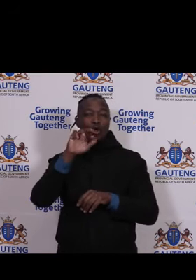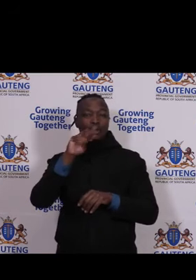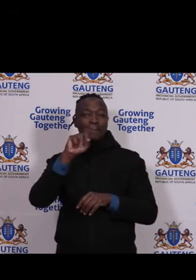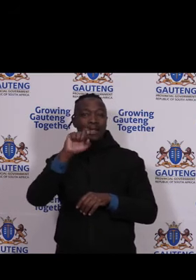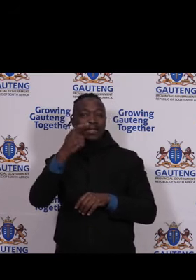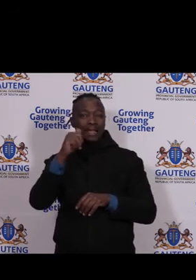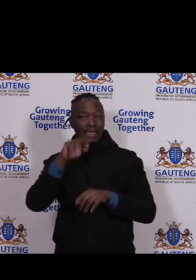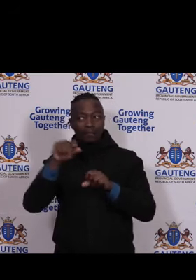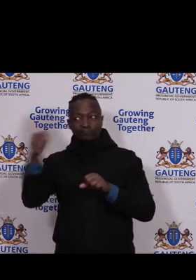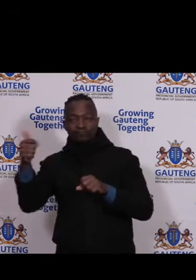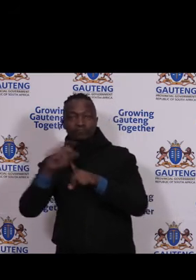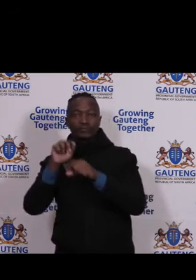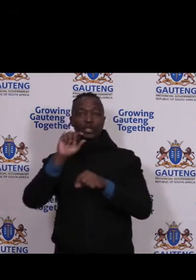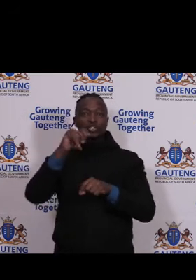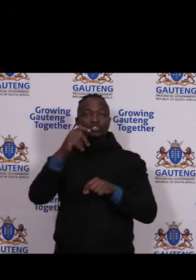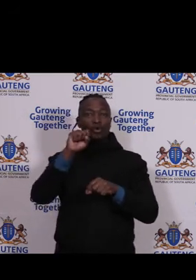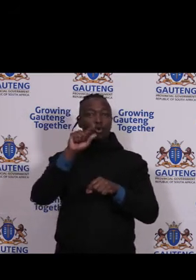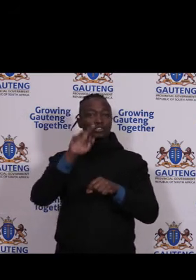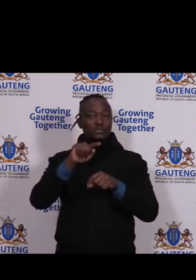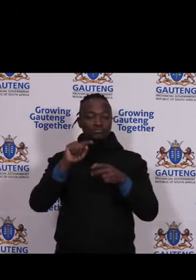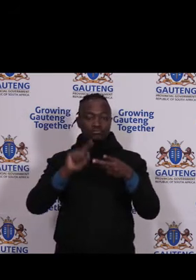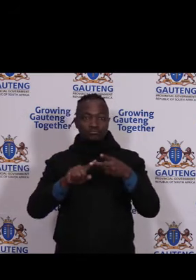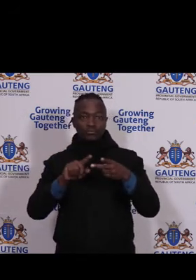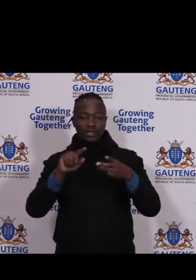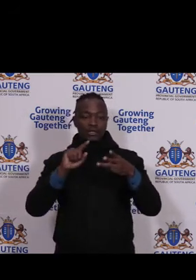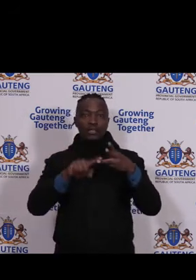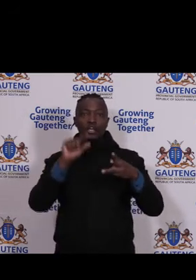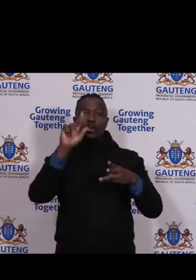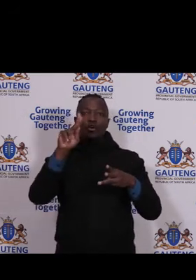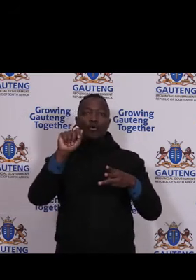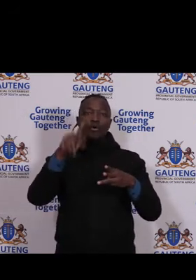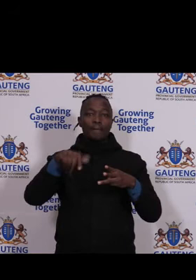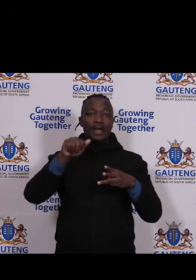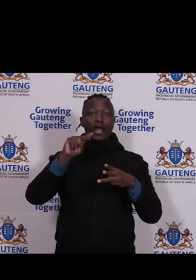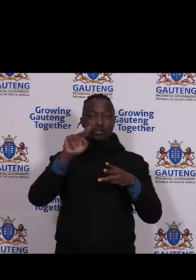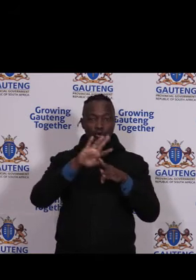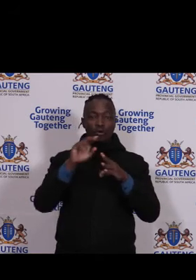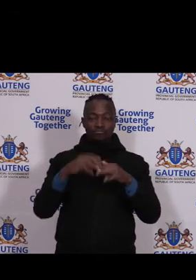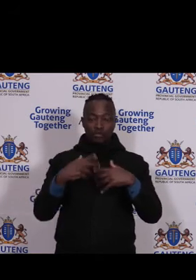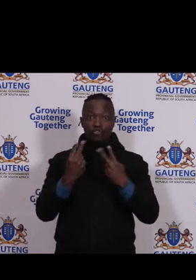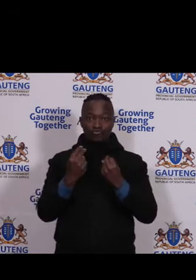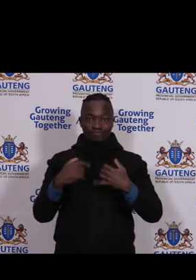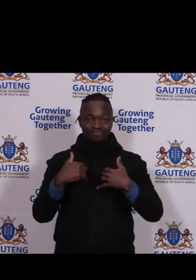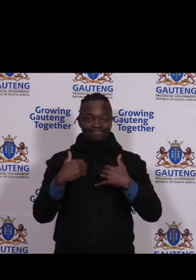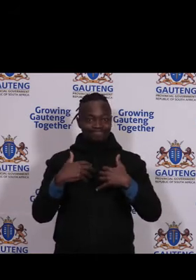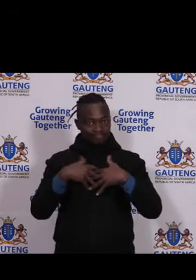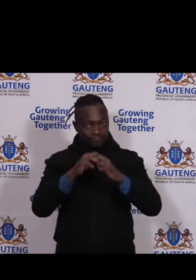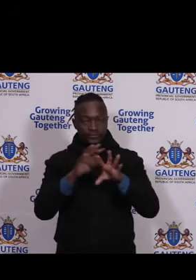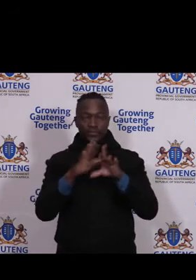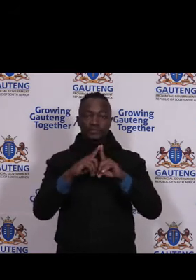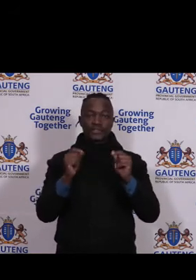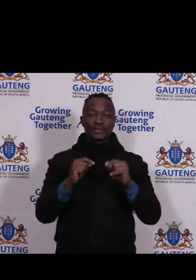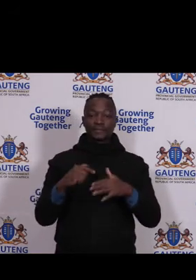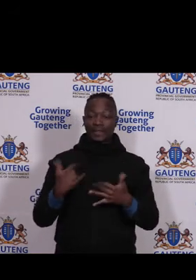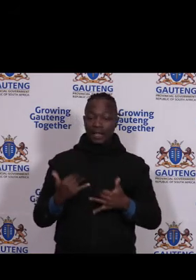Mokare. We have done the same in Kopanong, and we are going to continue doing the same in the coming months, in the coming weeks and